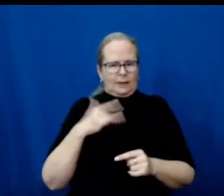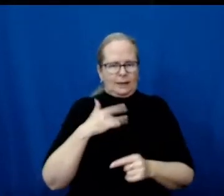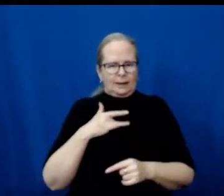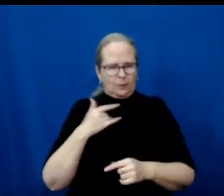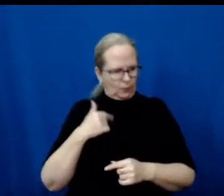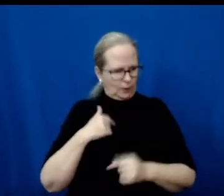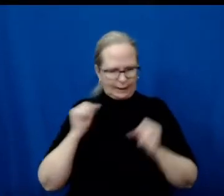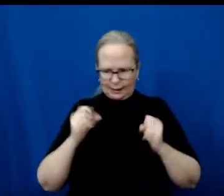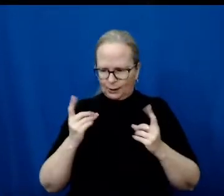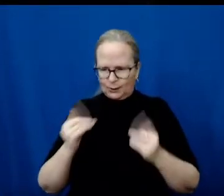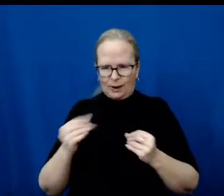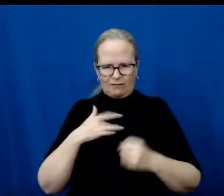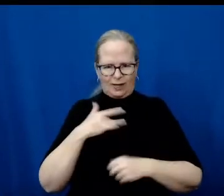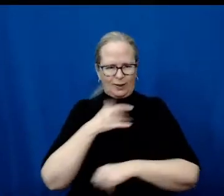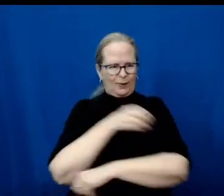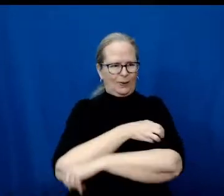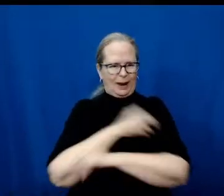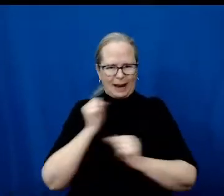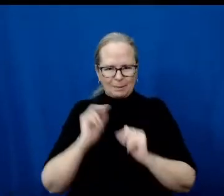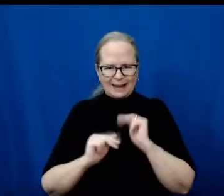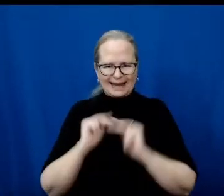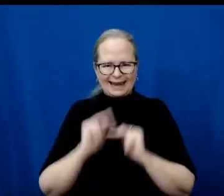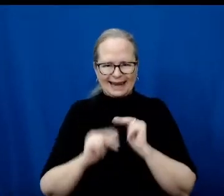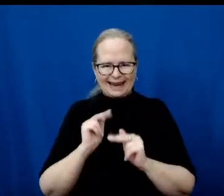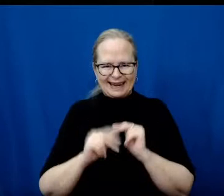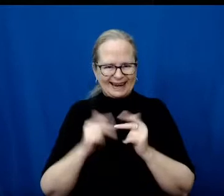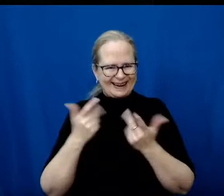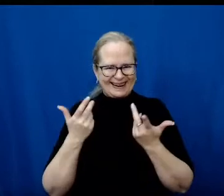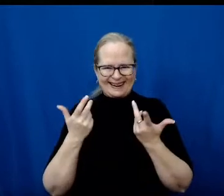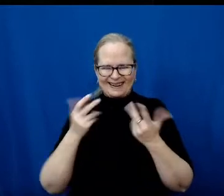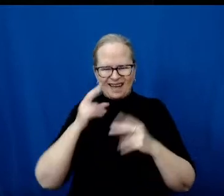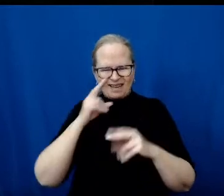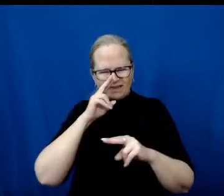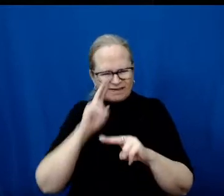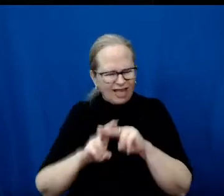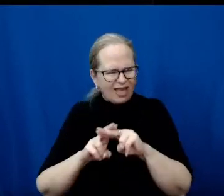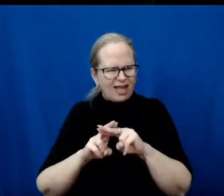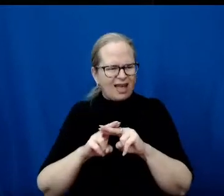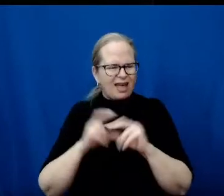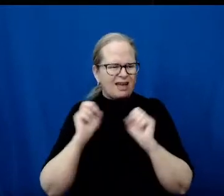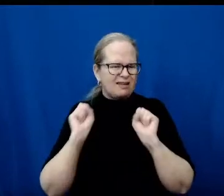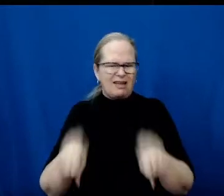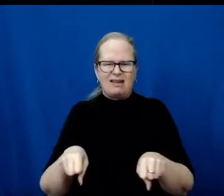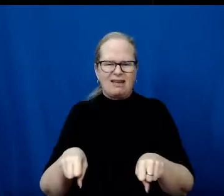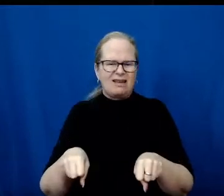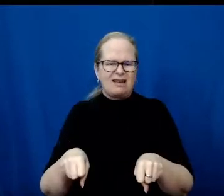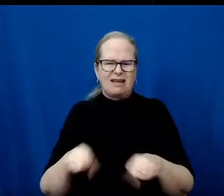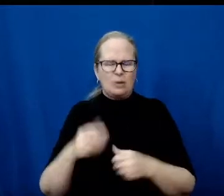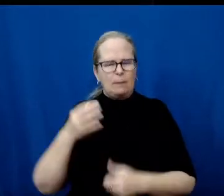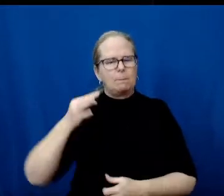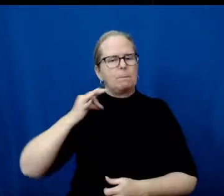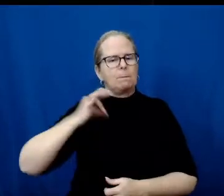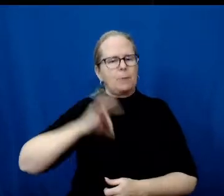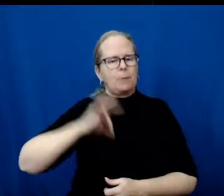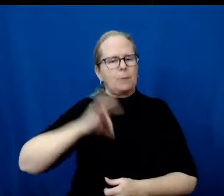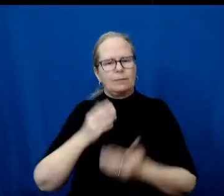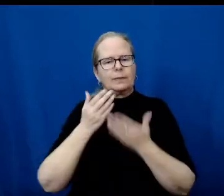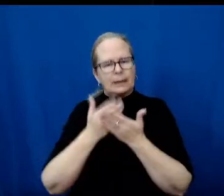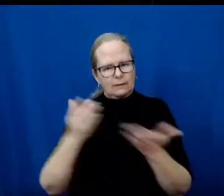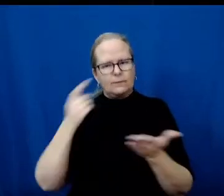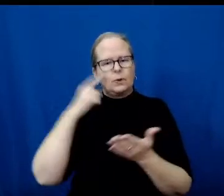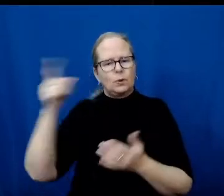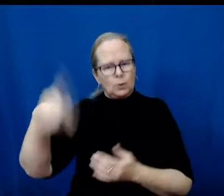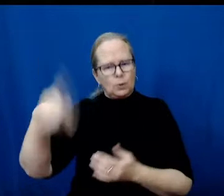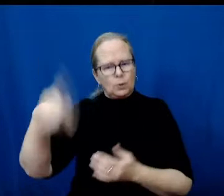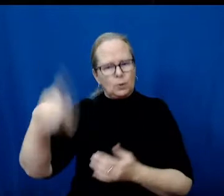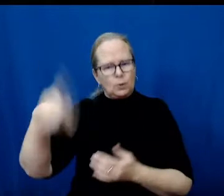I mean, it's going to be a very useful device, but it's a learning experience, and it gives you an